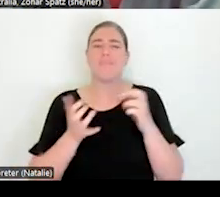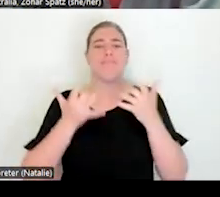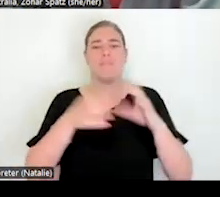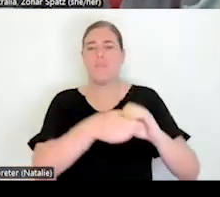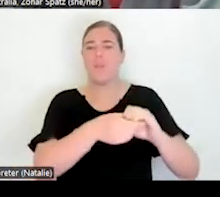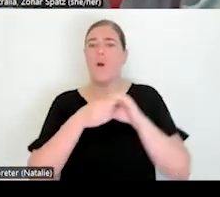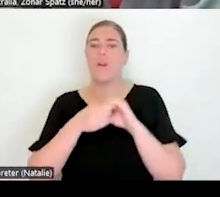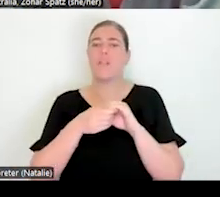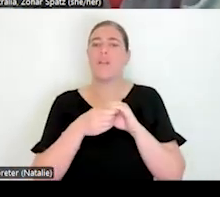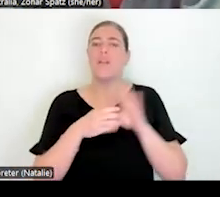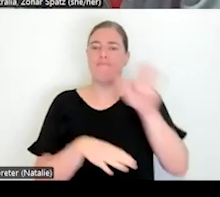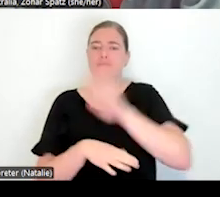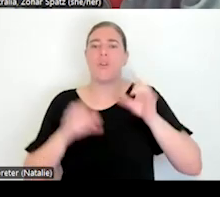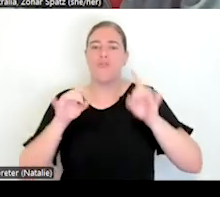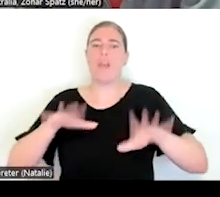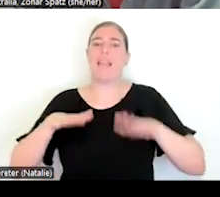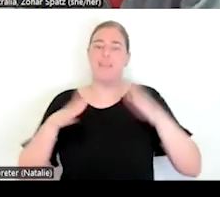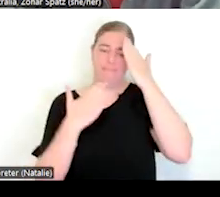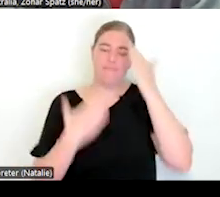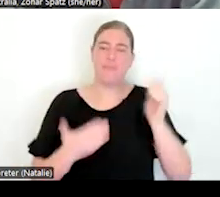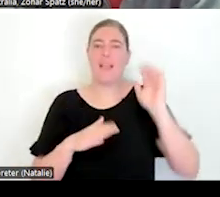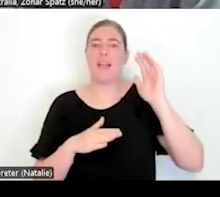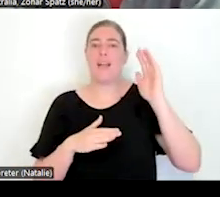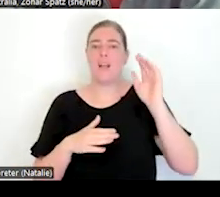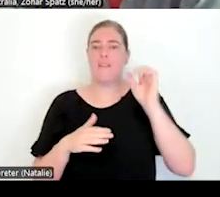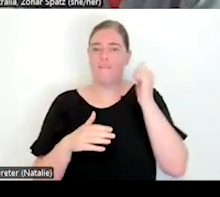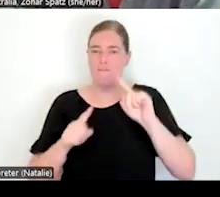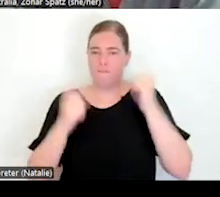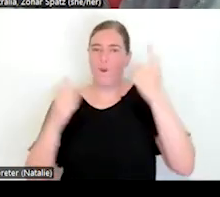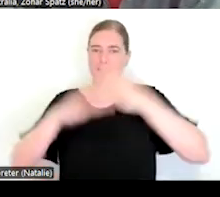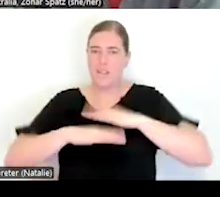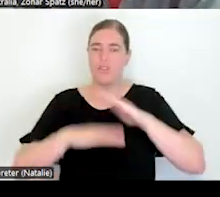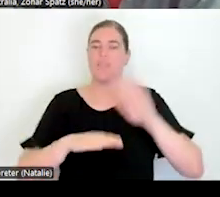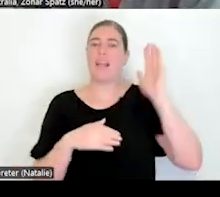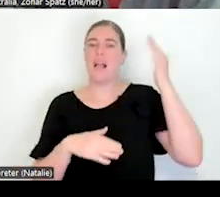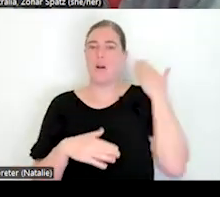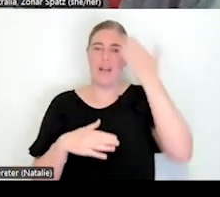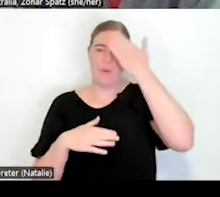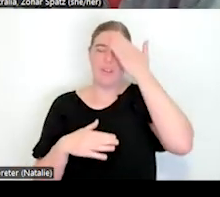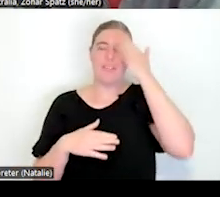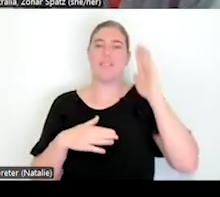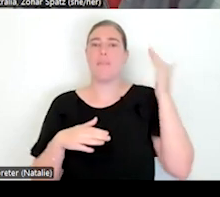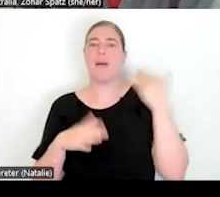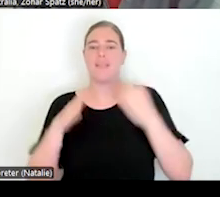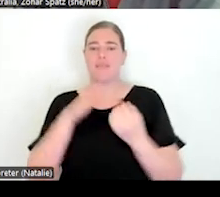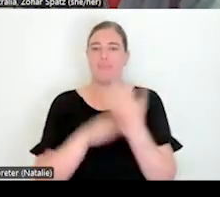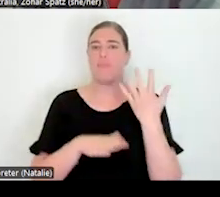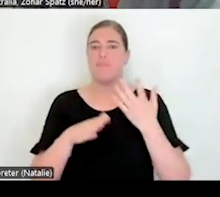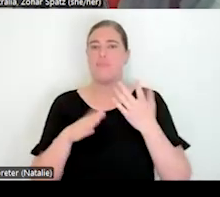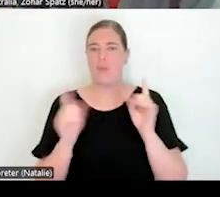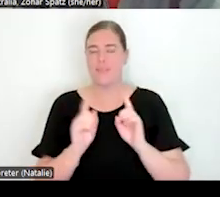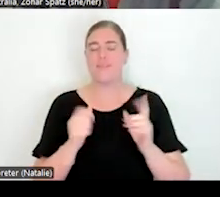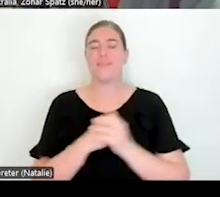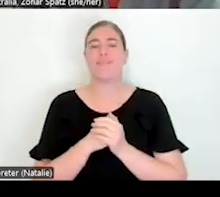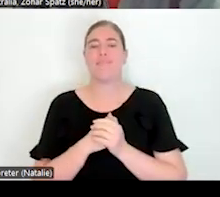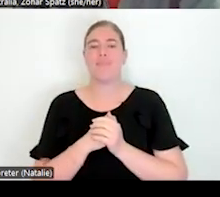their elders past and present. In particular, I am dialing in today from the lands of the Turrbal and Yagara people, and I would